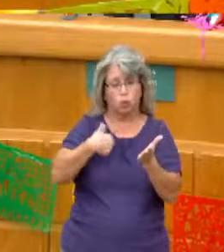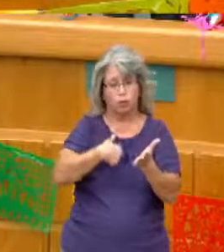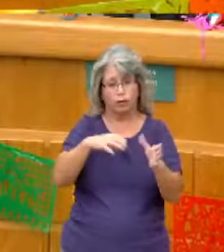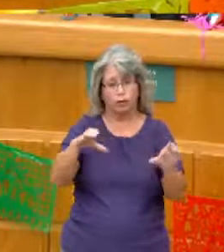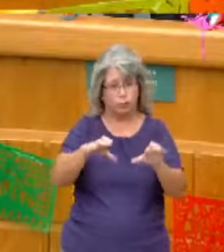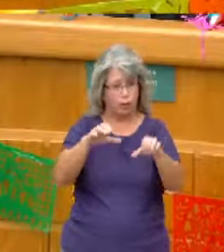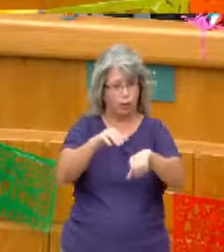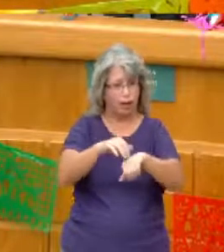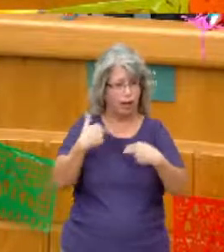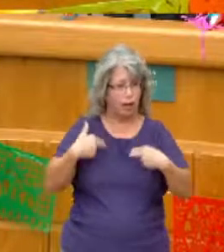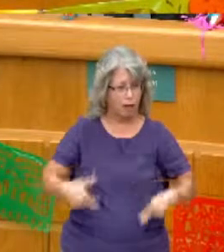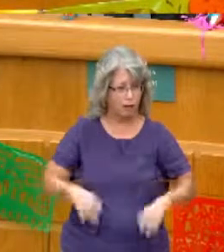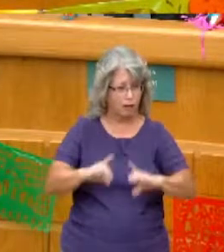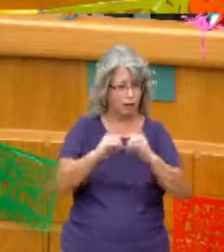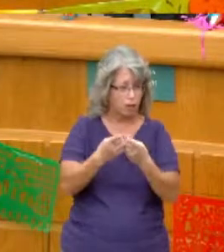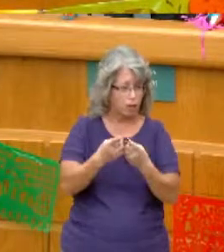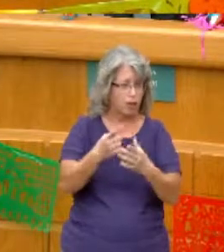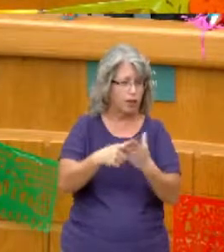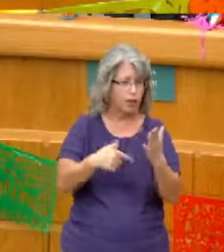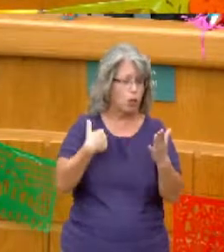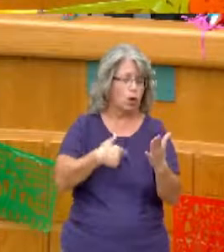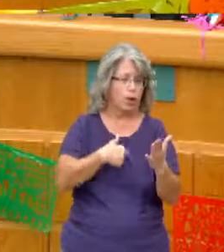that we're looking at.